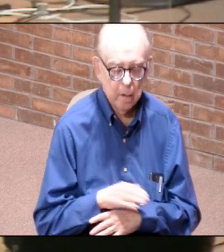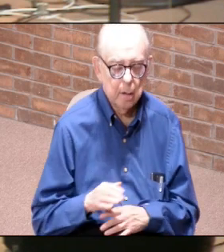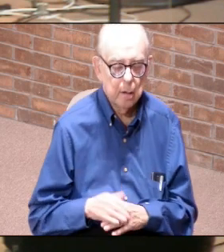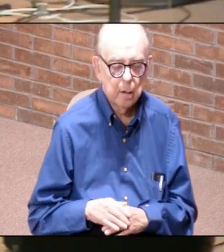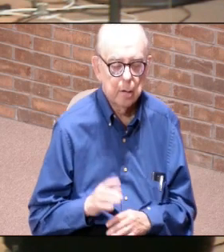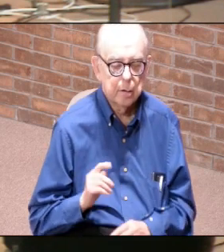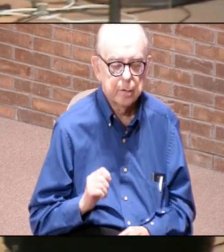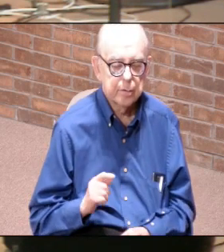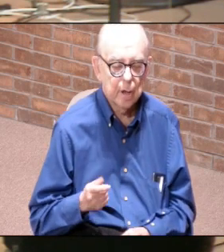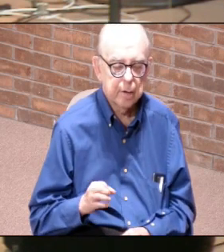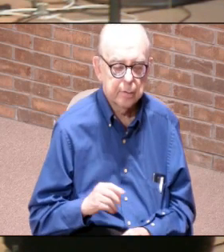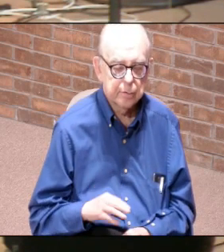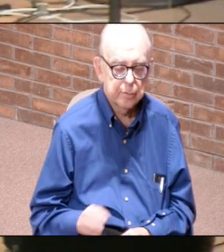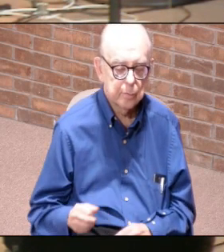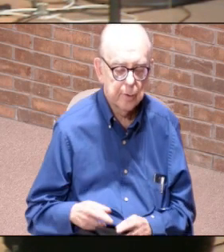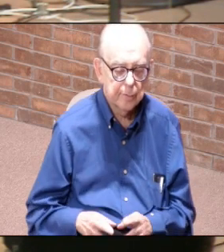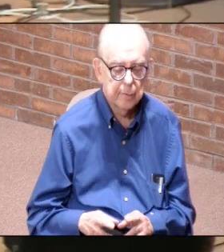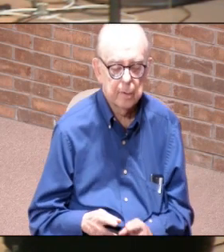Tigris River,